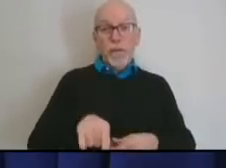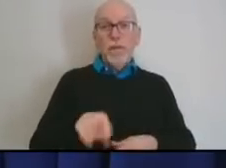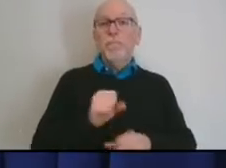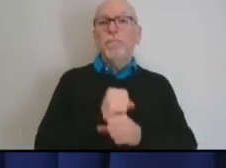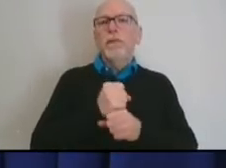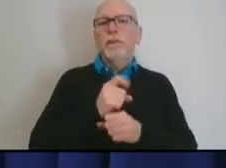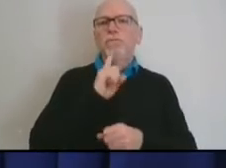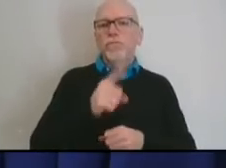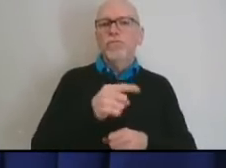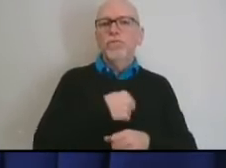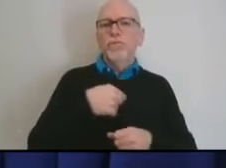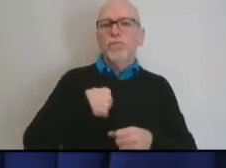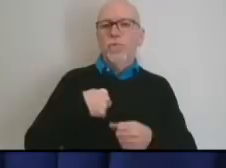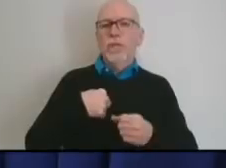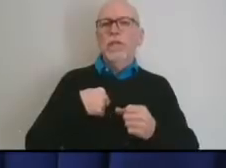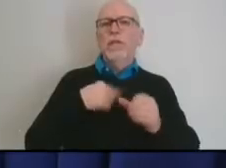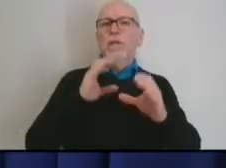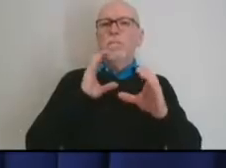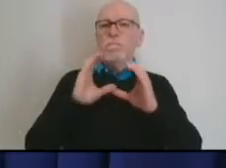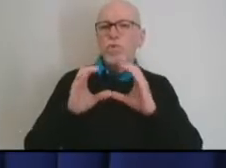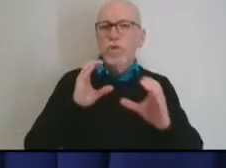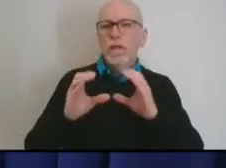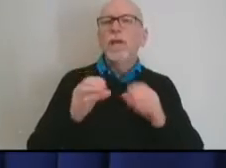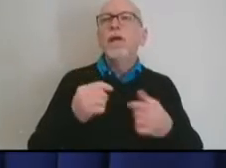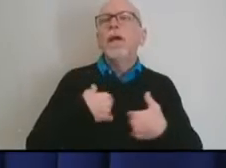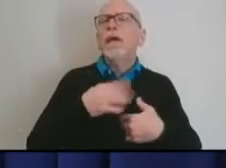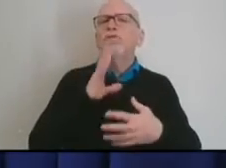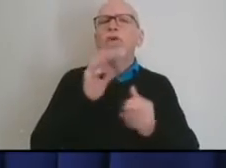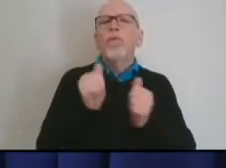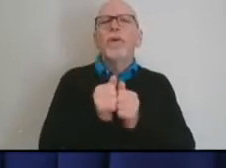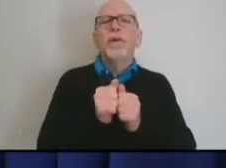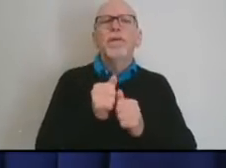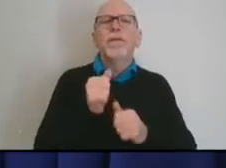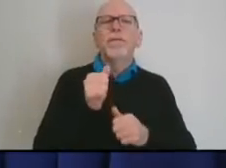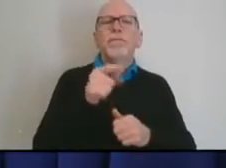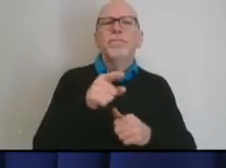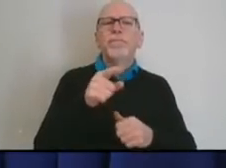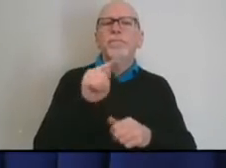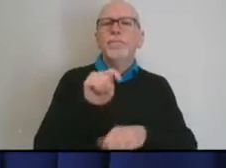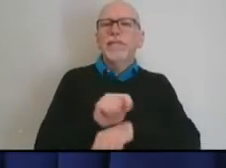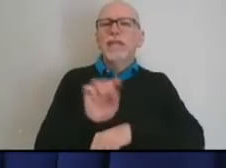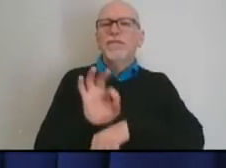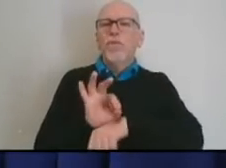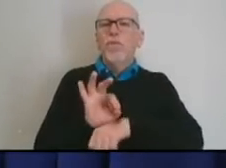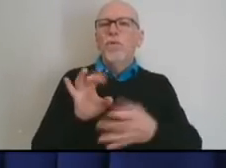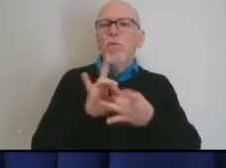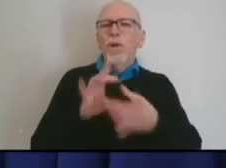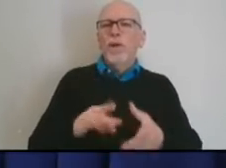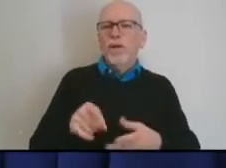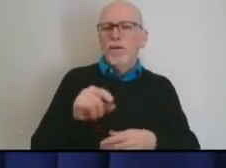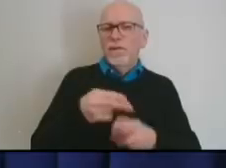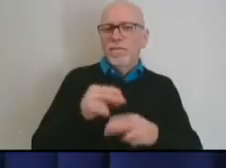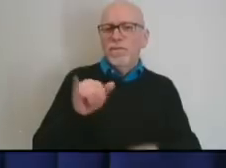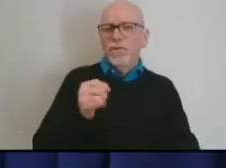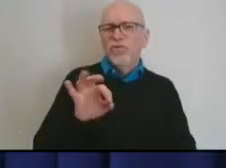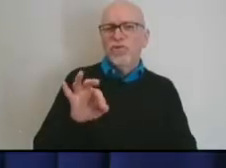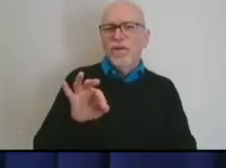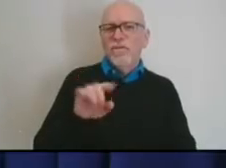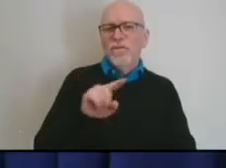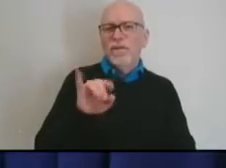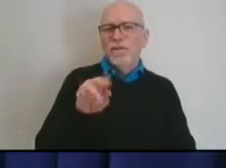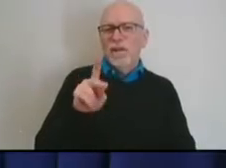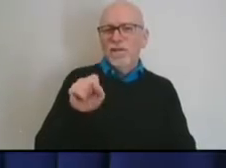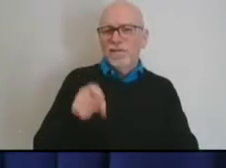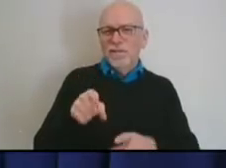we're communicating. I talked to the task force coordinator, Jeff Zients, 2